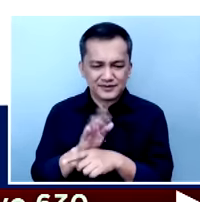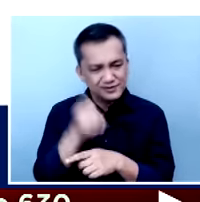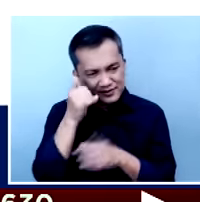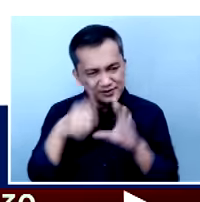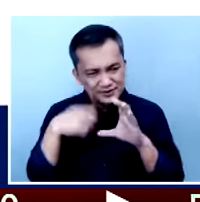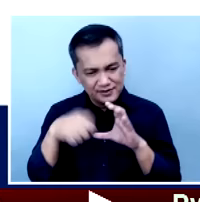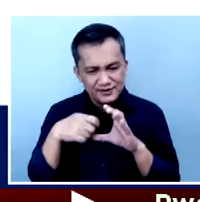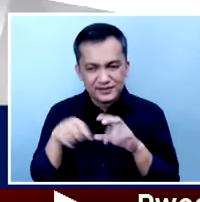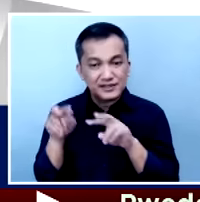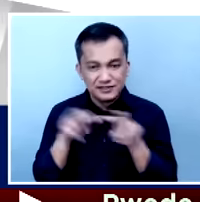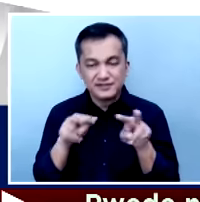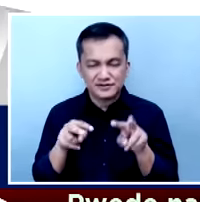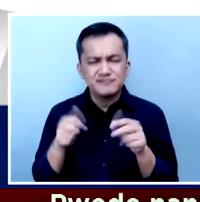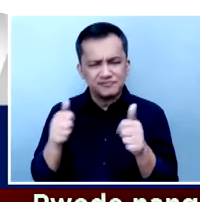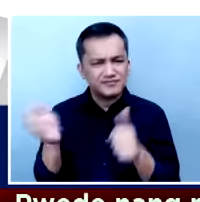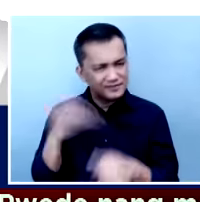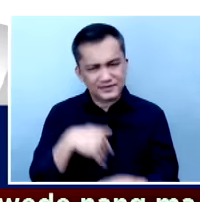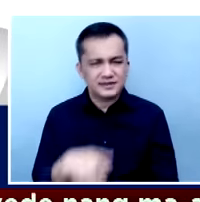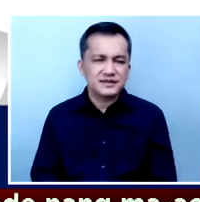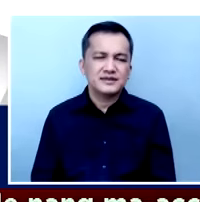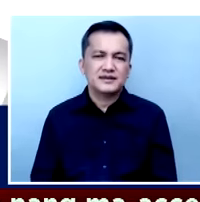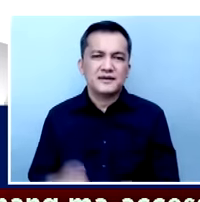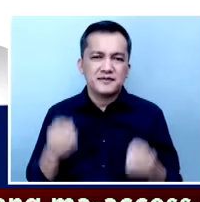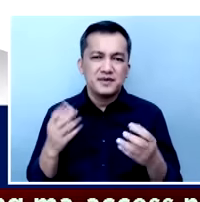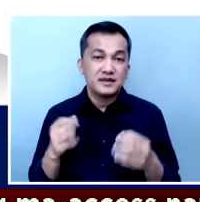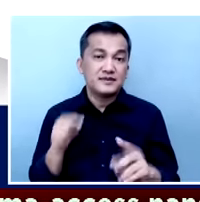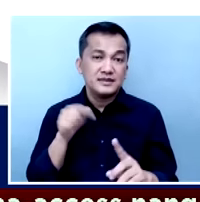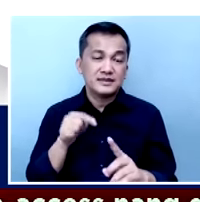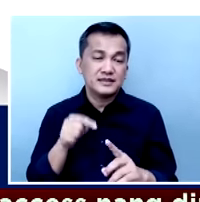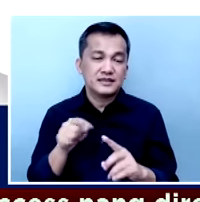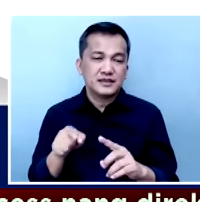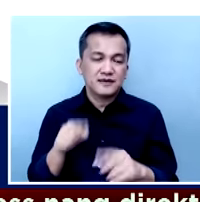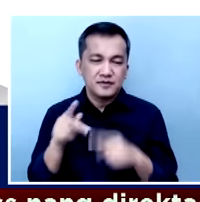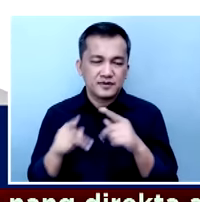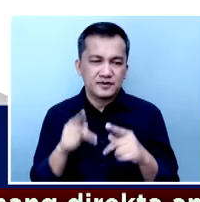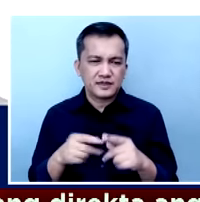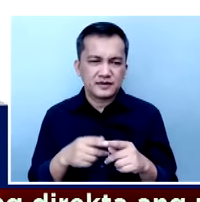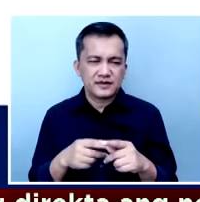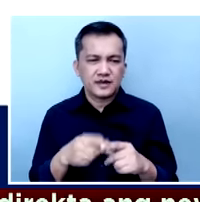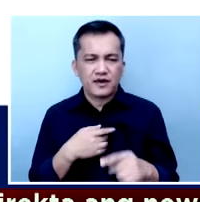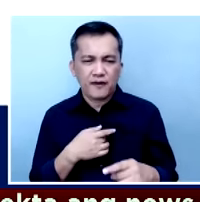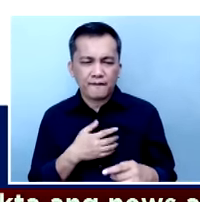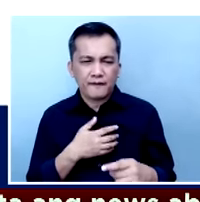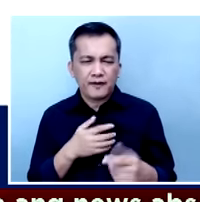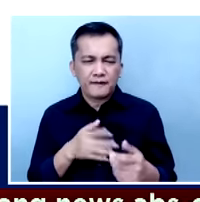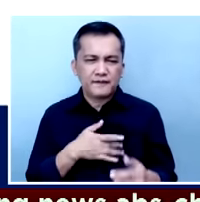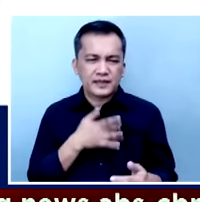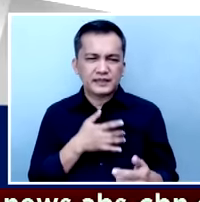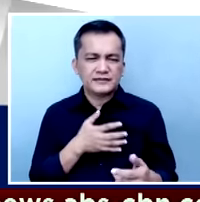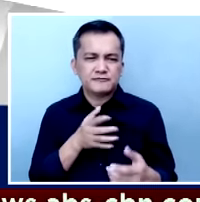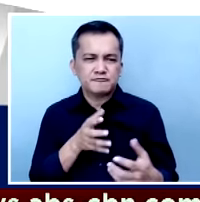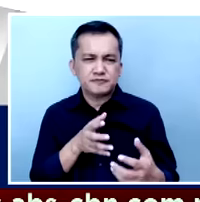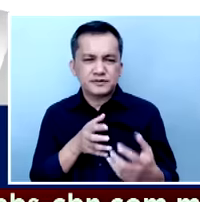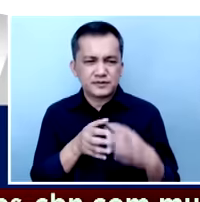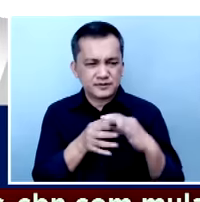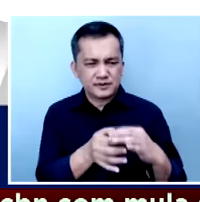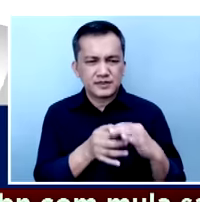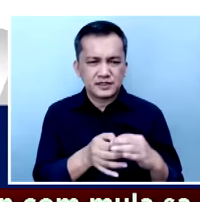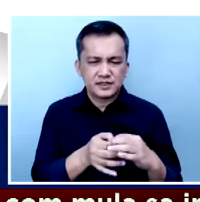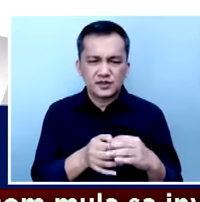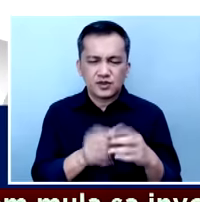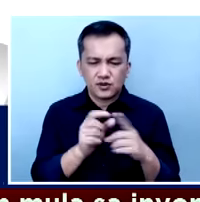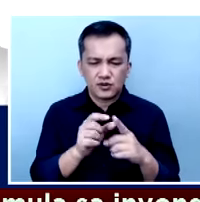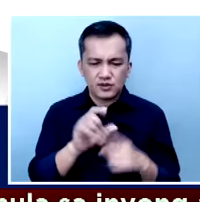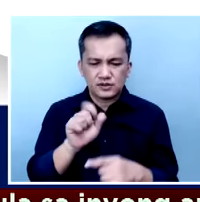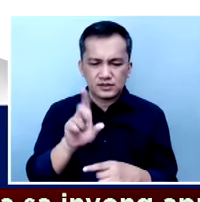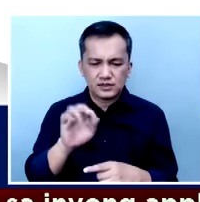expect much from it. There are a lot of points that actually people can be comforted, and they have portrayed the word slump in a way that,